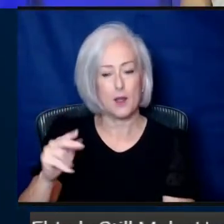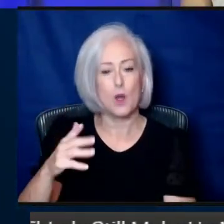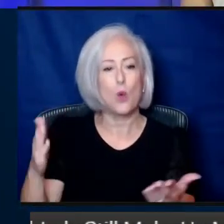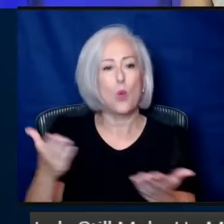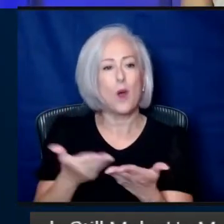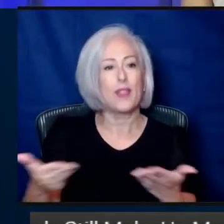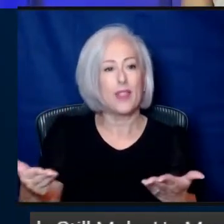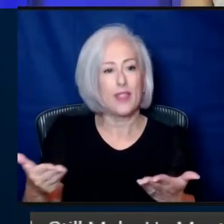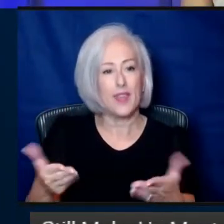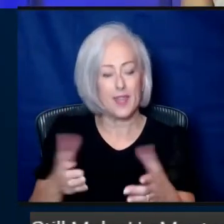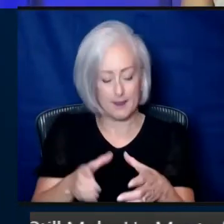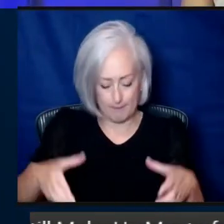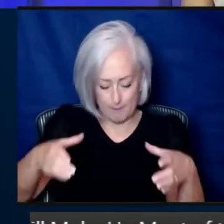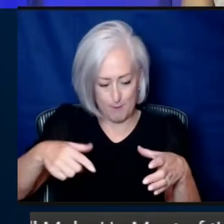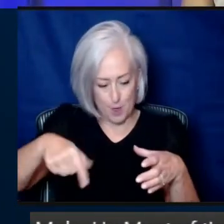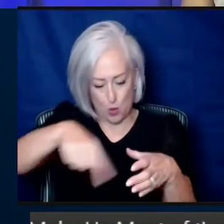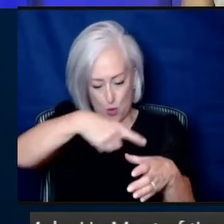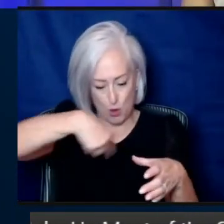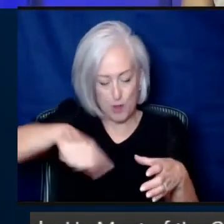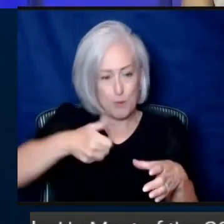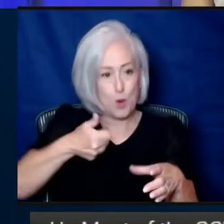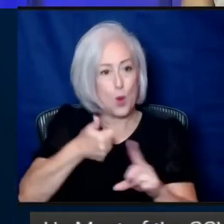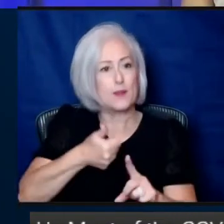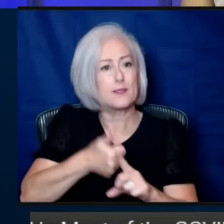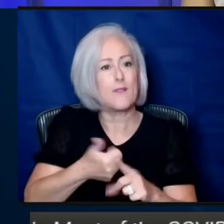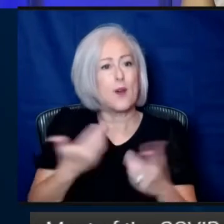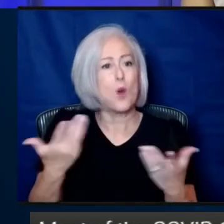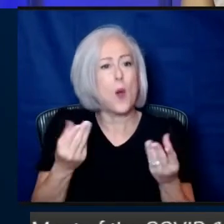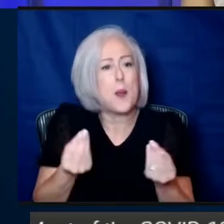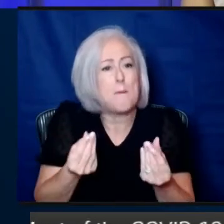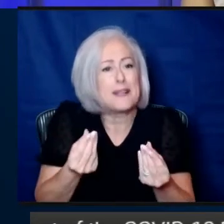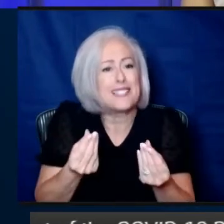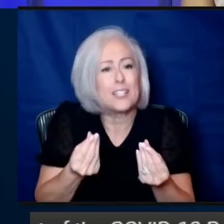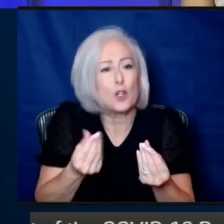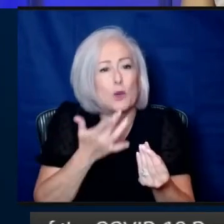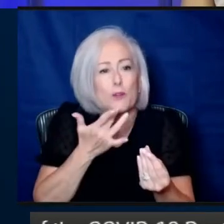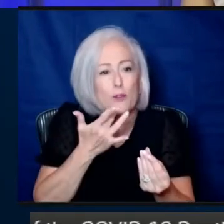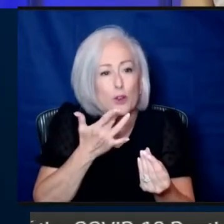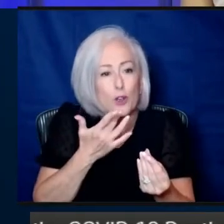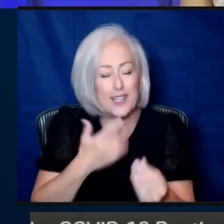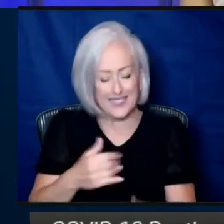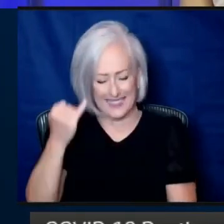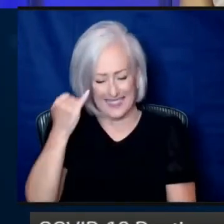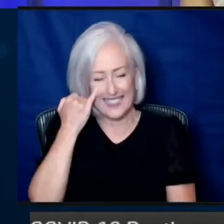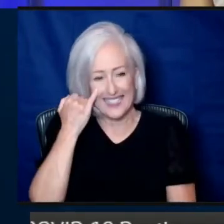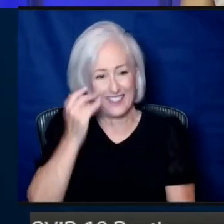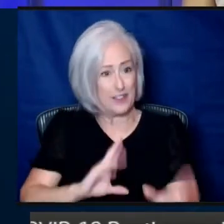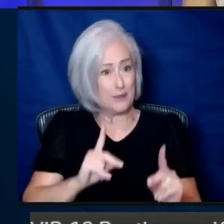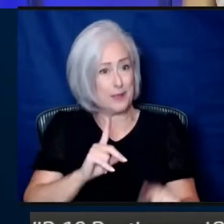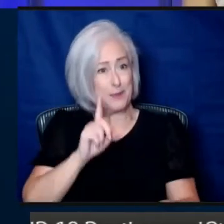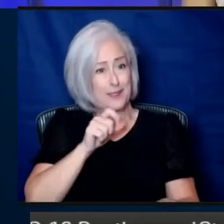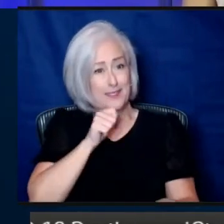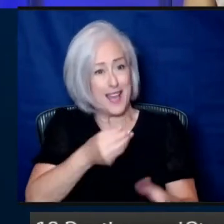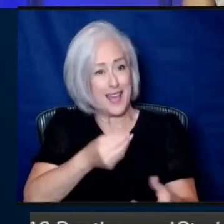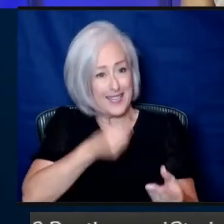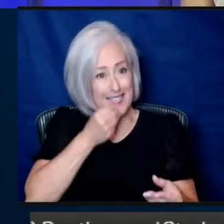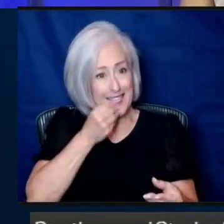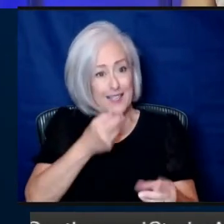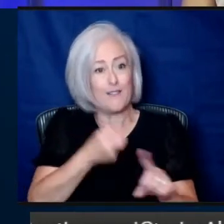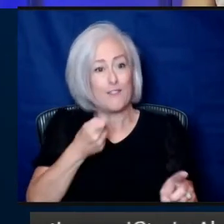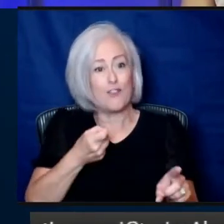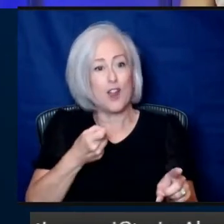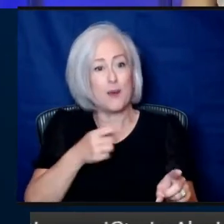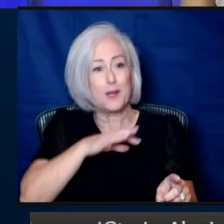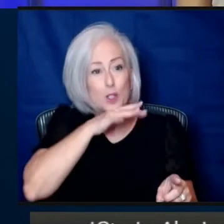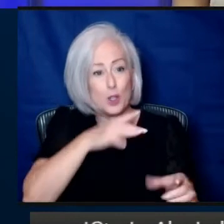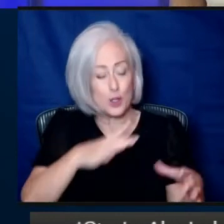bowls? And seriously, if humans don't eat off dirty dishes, why would you allow your pet to do so? Oh, Joellen, I feel so embarrassed. I let my